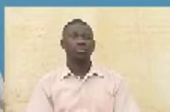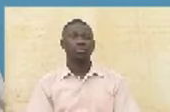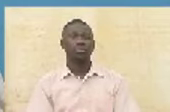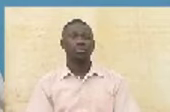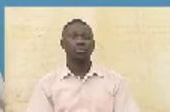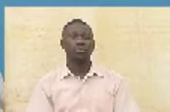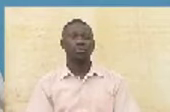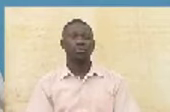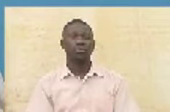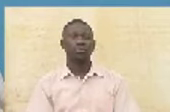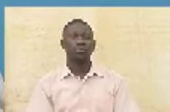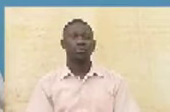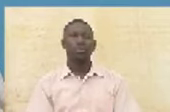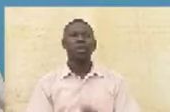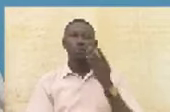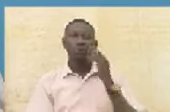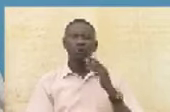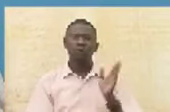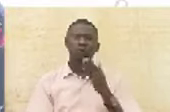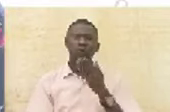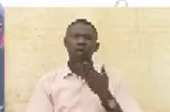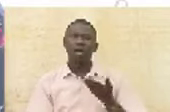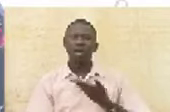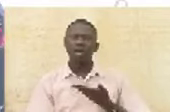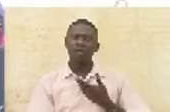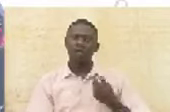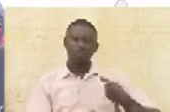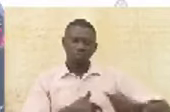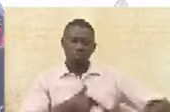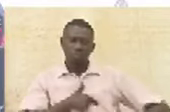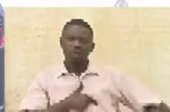When did you undergo this operation? No, I